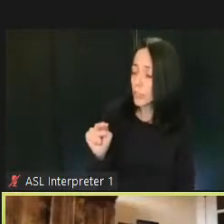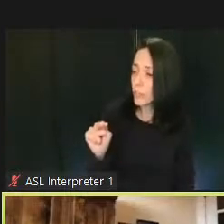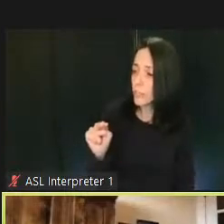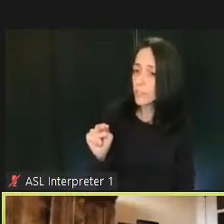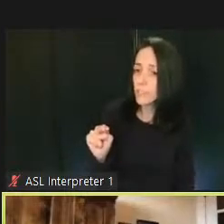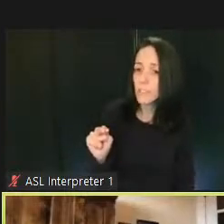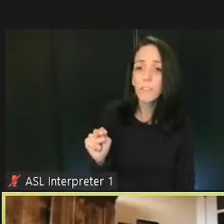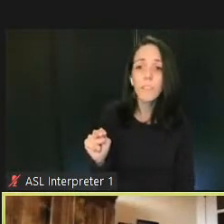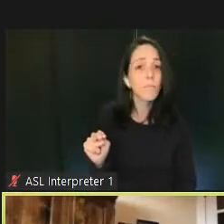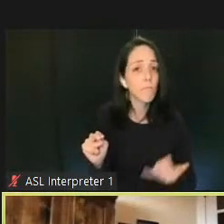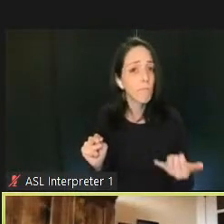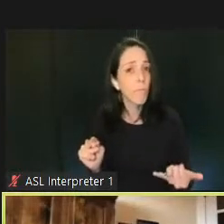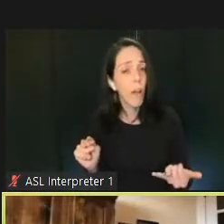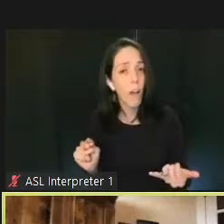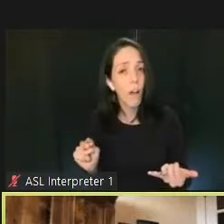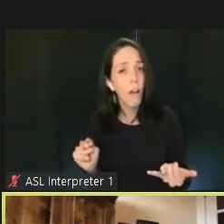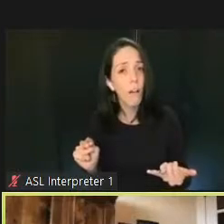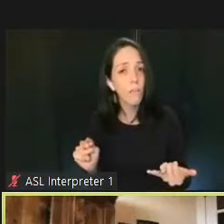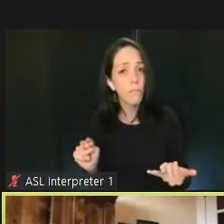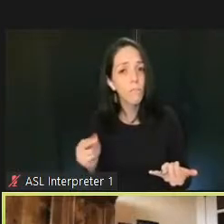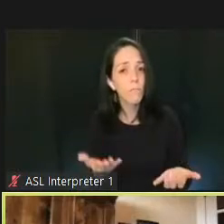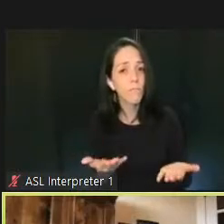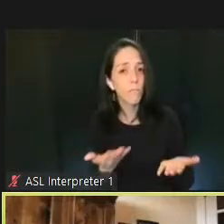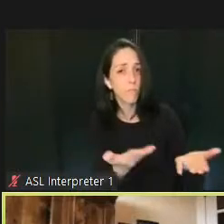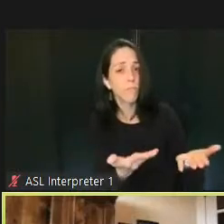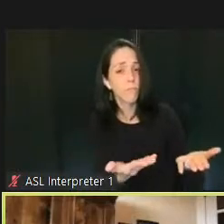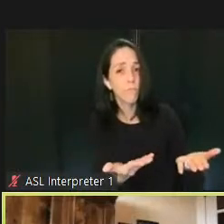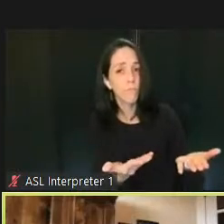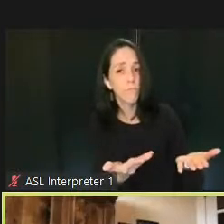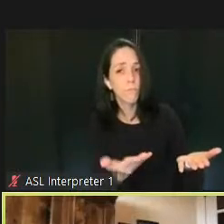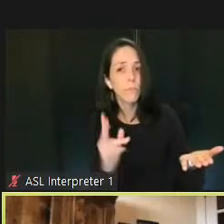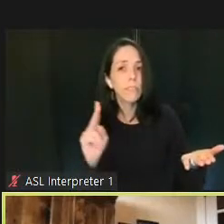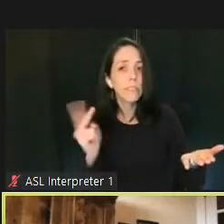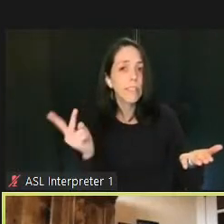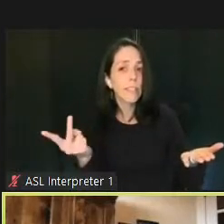if someone would like to move to adopt the procedures, and then we'll need a second.